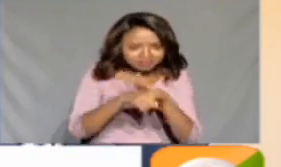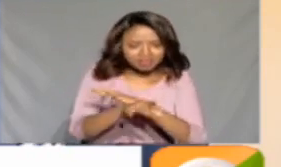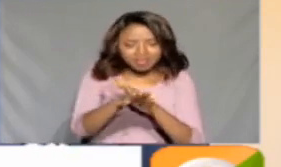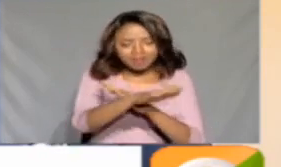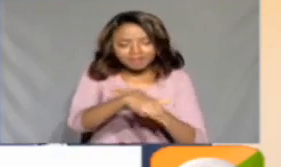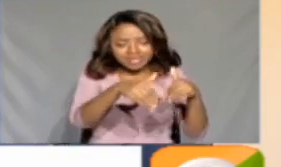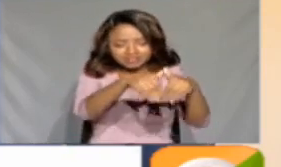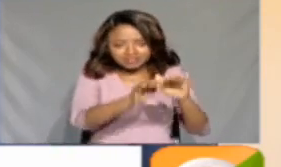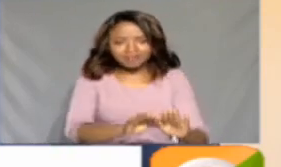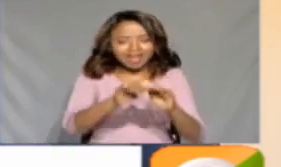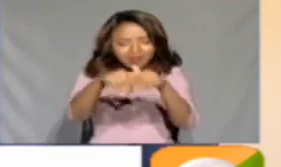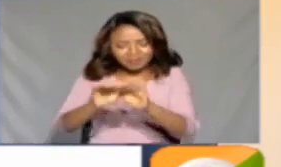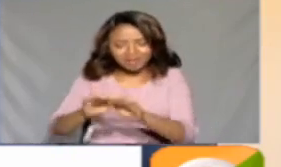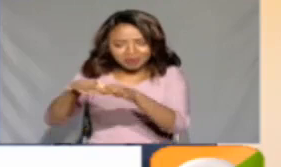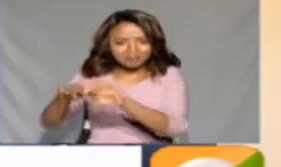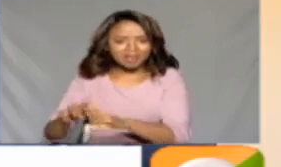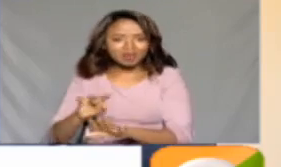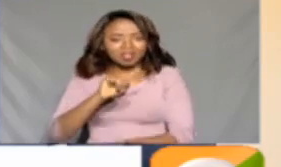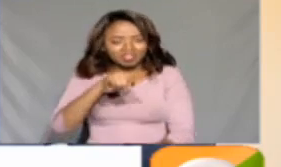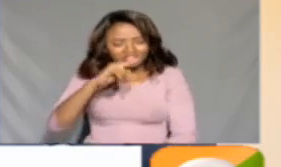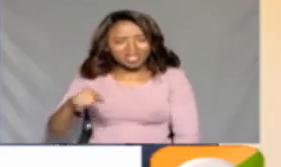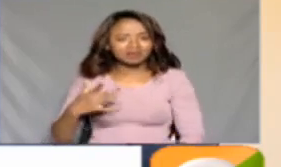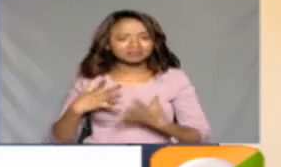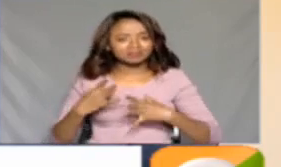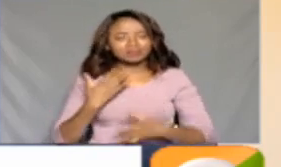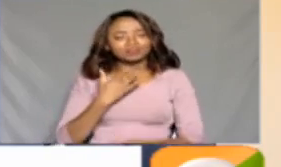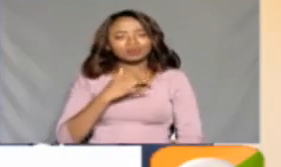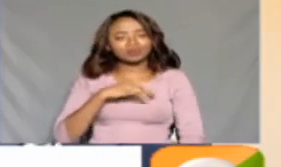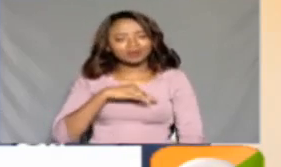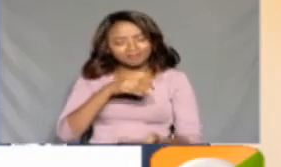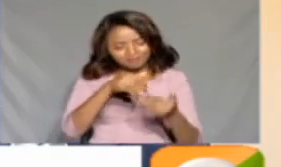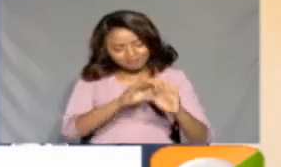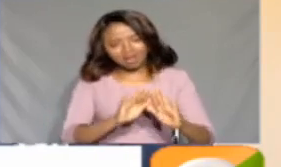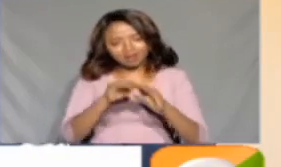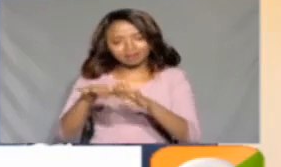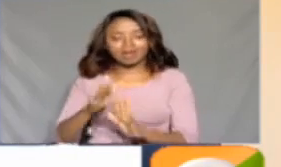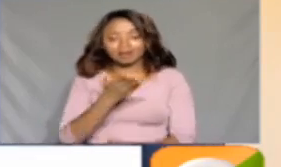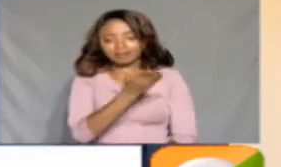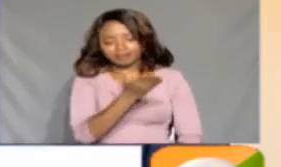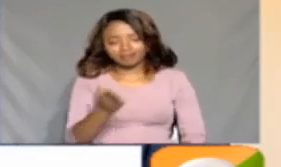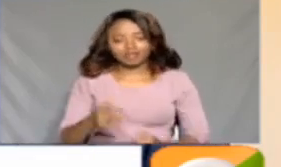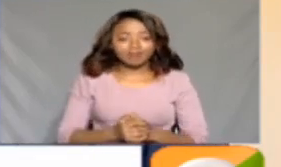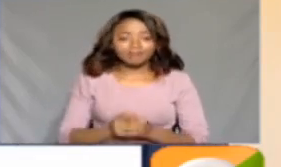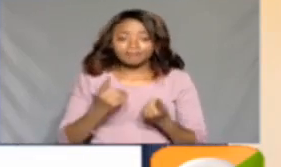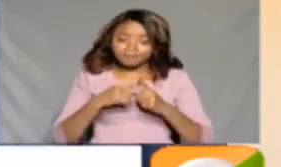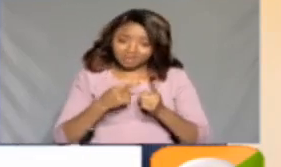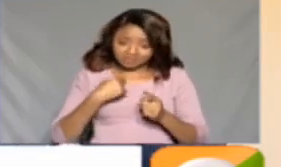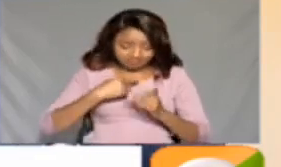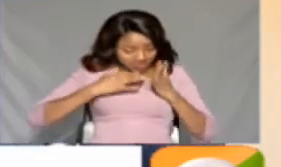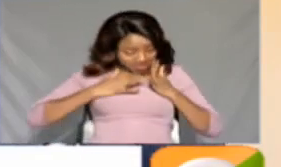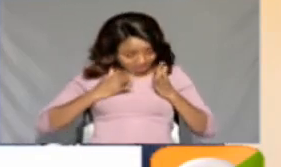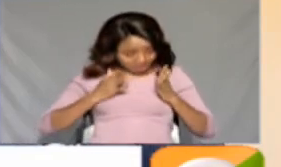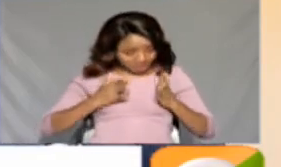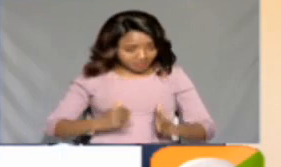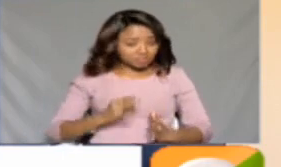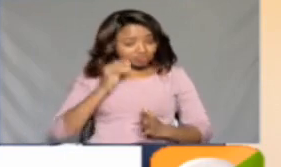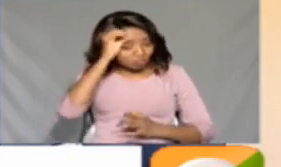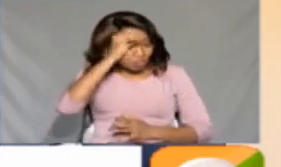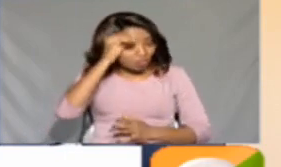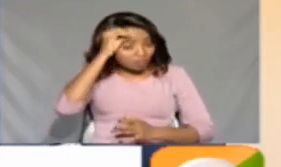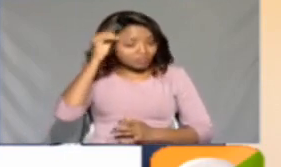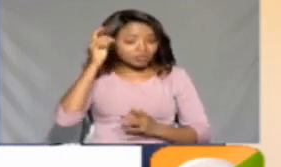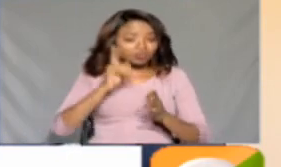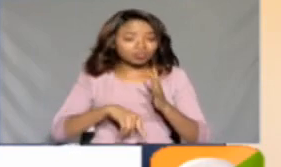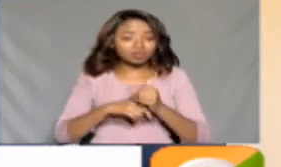where thousands and upon thousands of people were buried. And on a personal level, I can tell you that